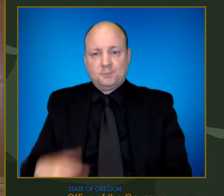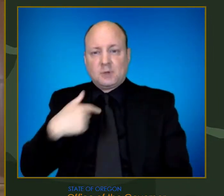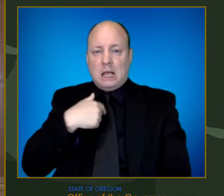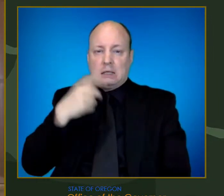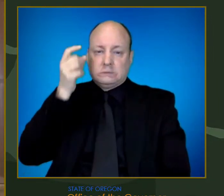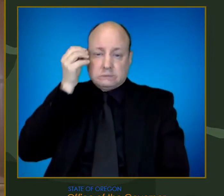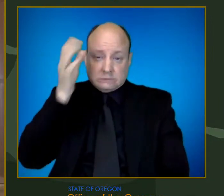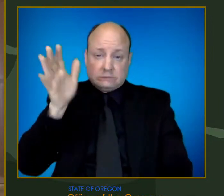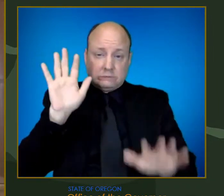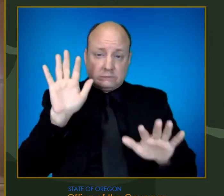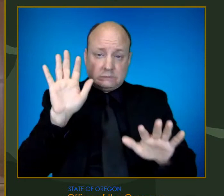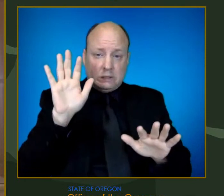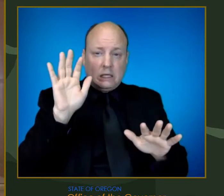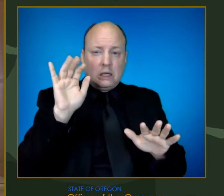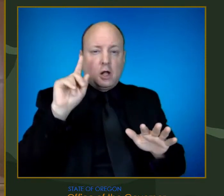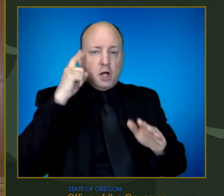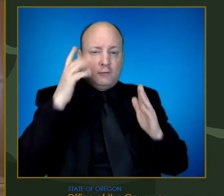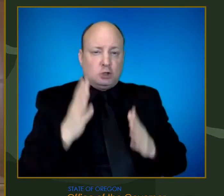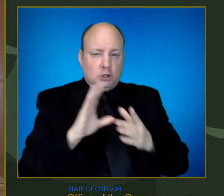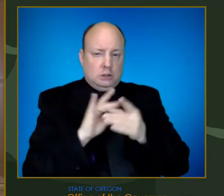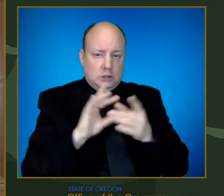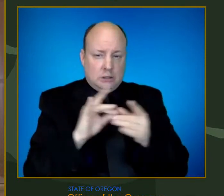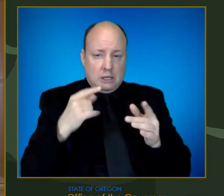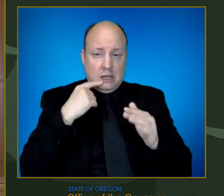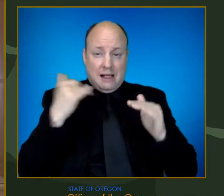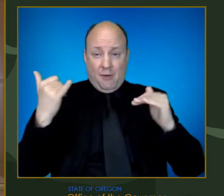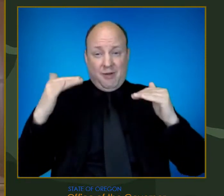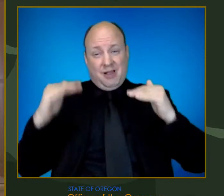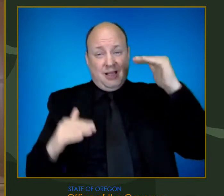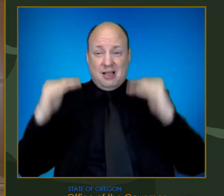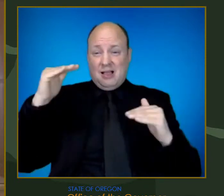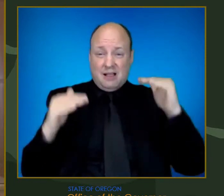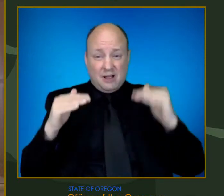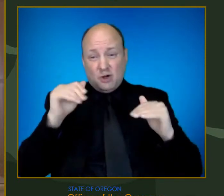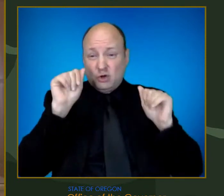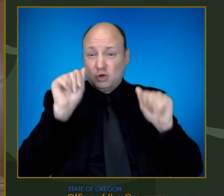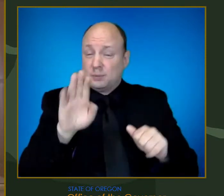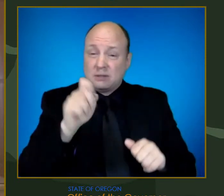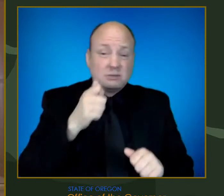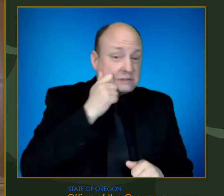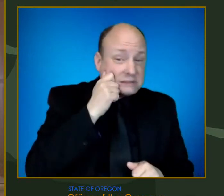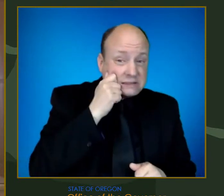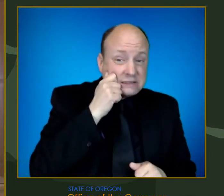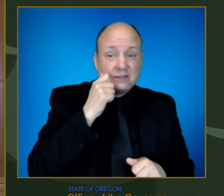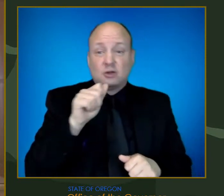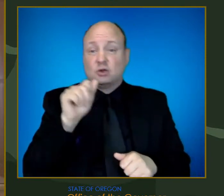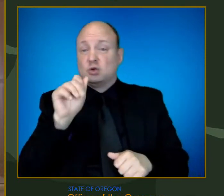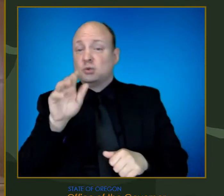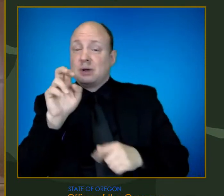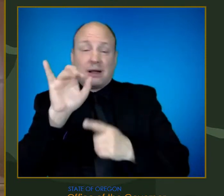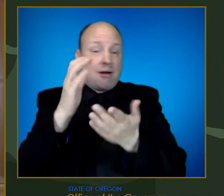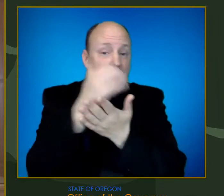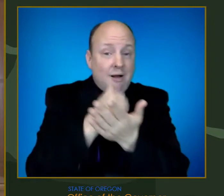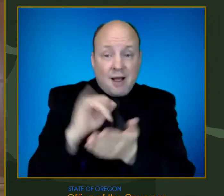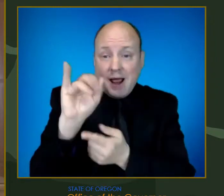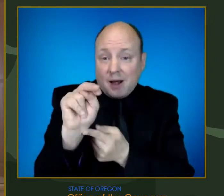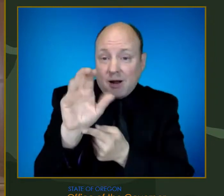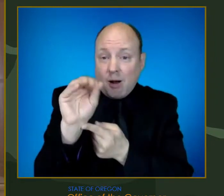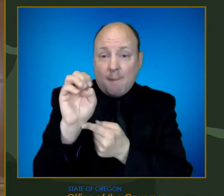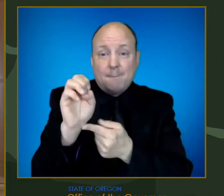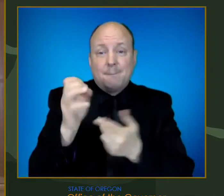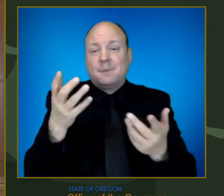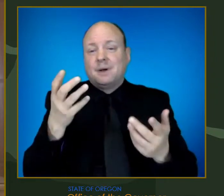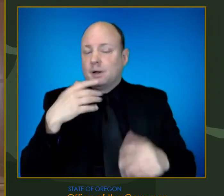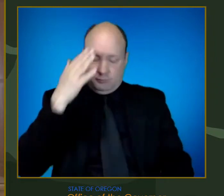of inequities, whether they're income-based or race-based, are absolutely unacceptable. And we, all of